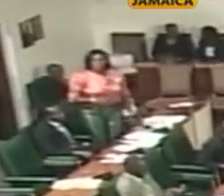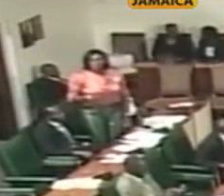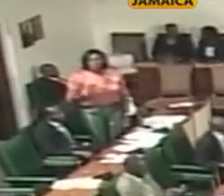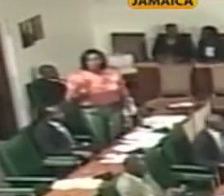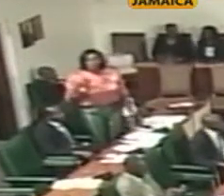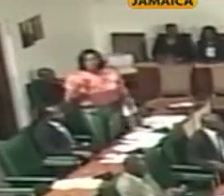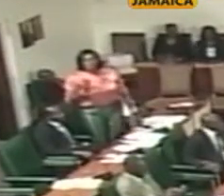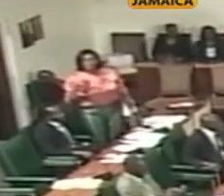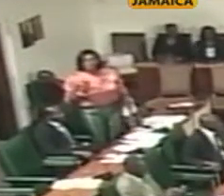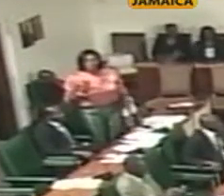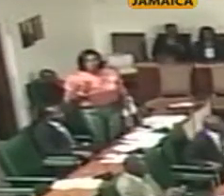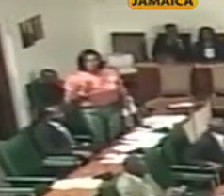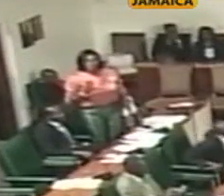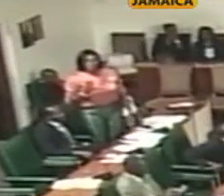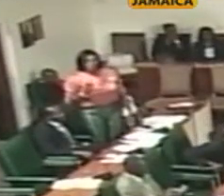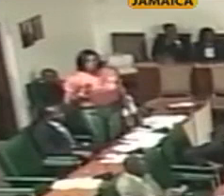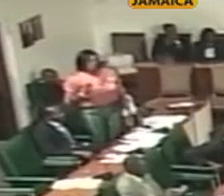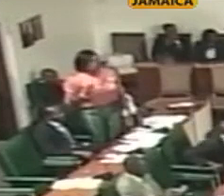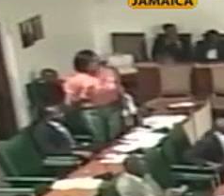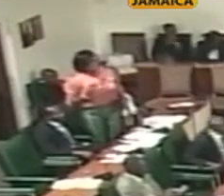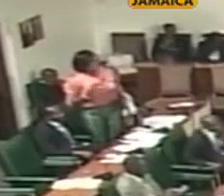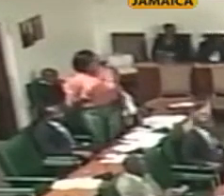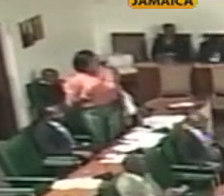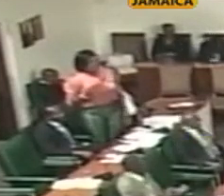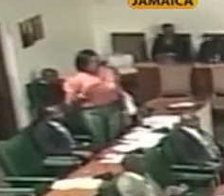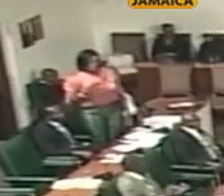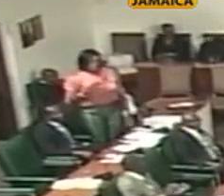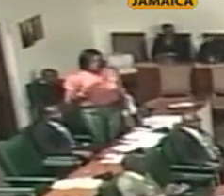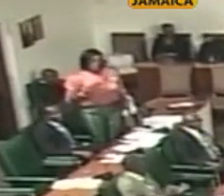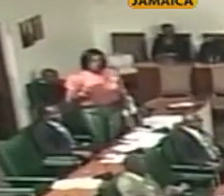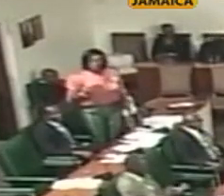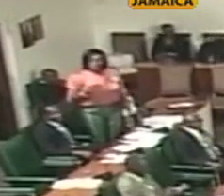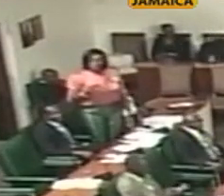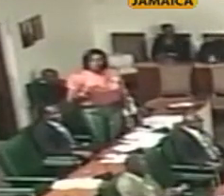Thank you very much. I didn't really.